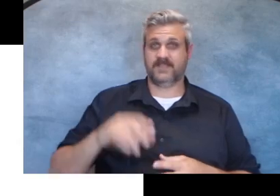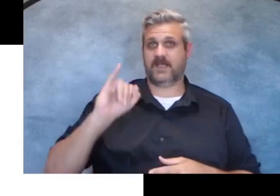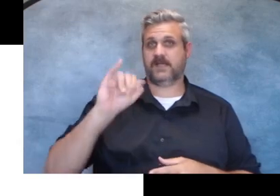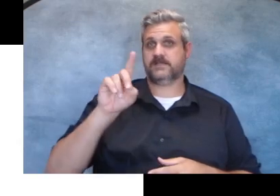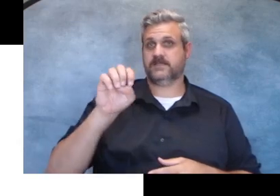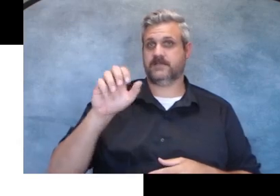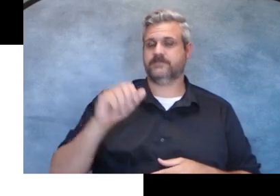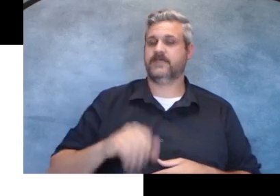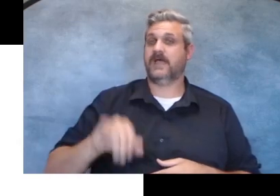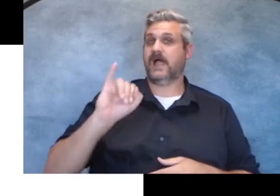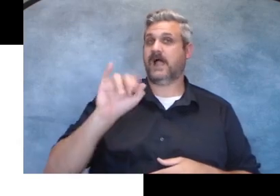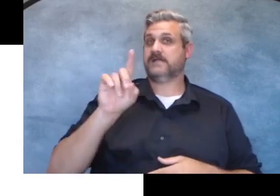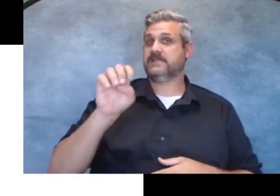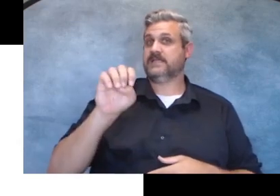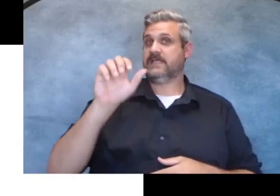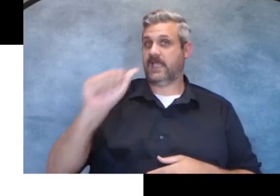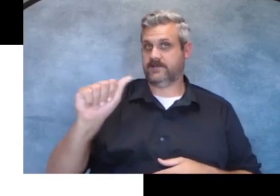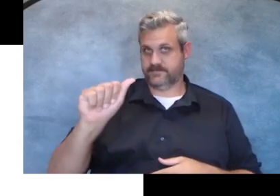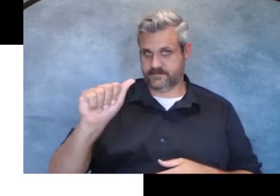IDEA